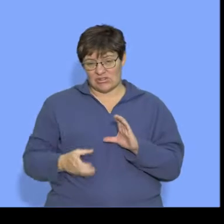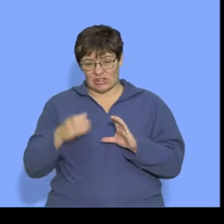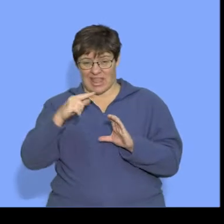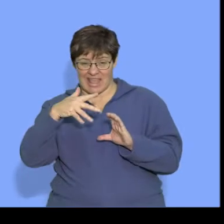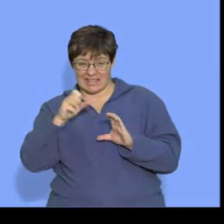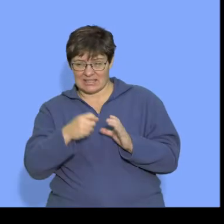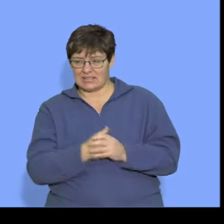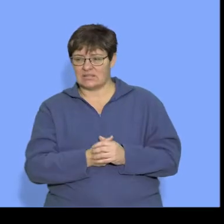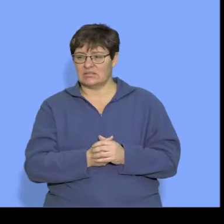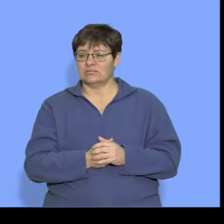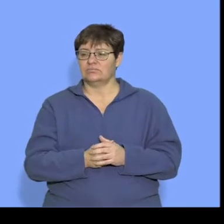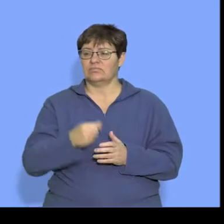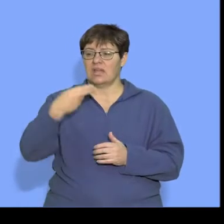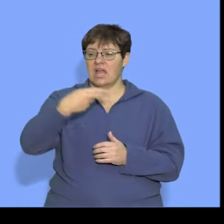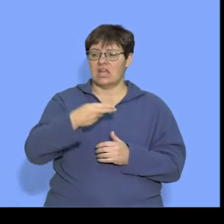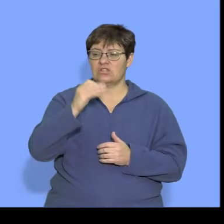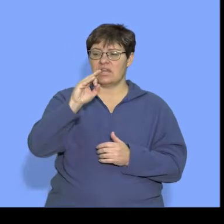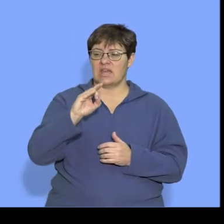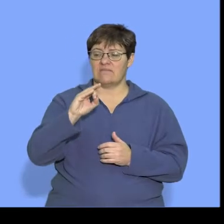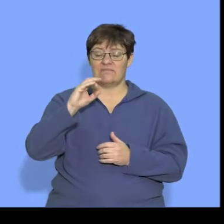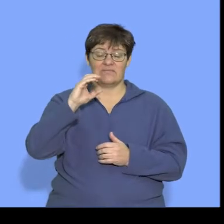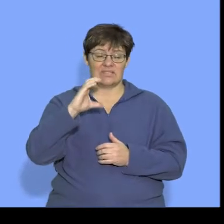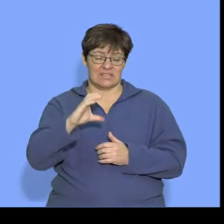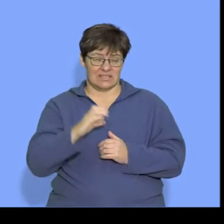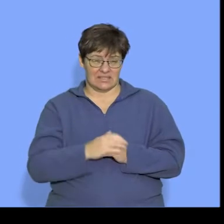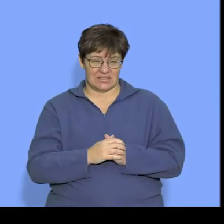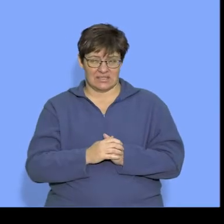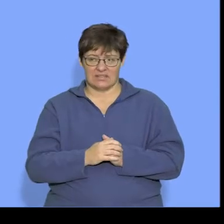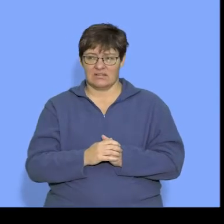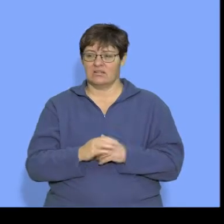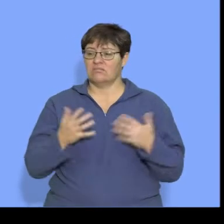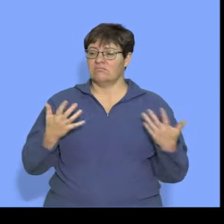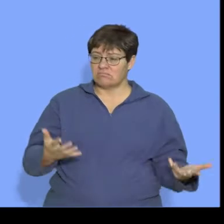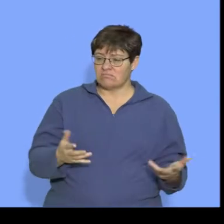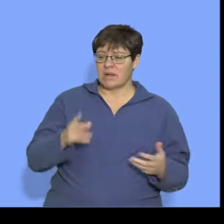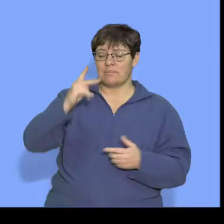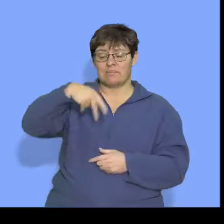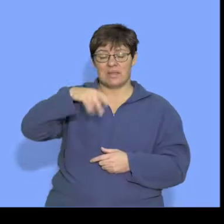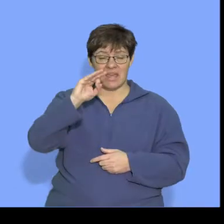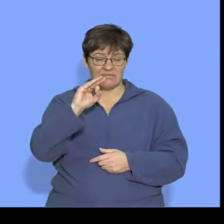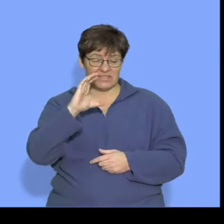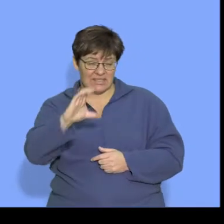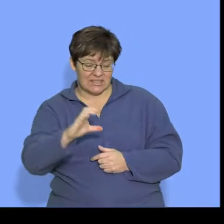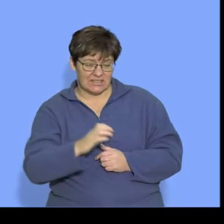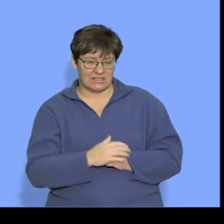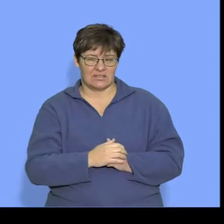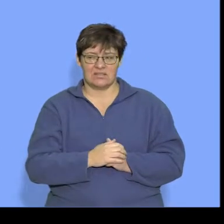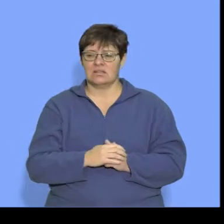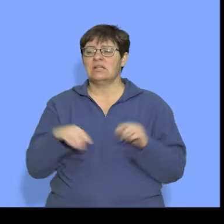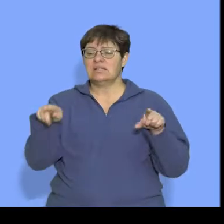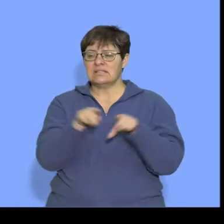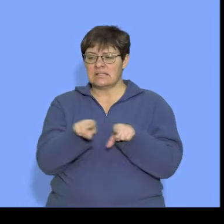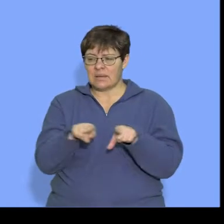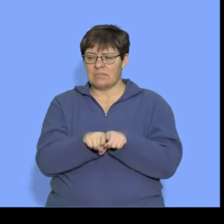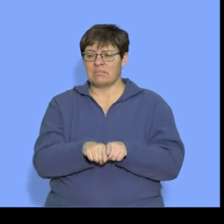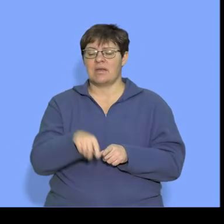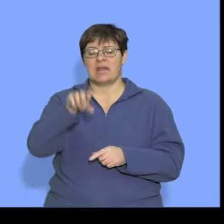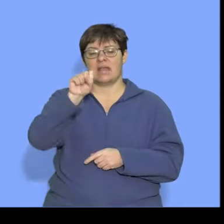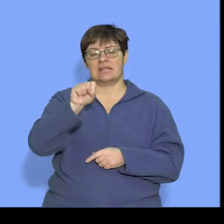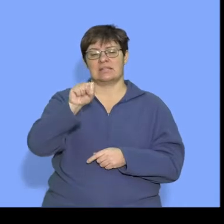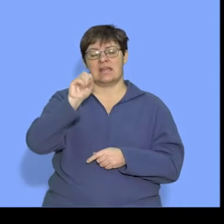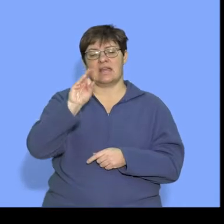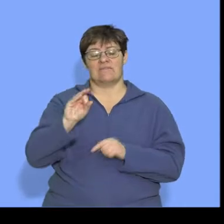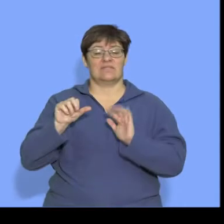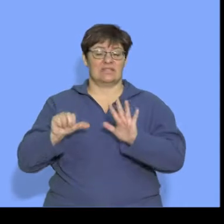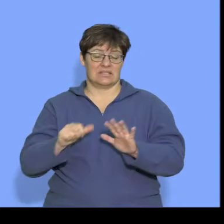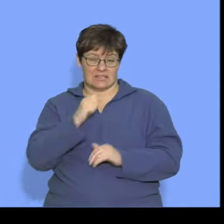Hydrofluorocarbons, your HFCs, your perfluorocarbons, your PFCs, as well as your sulfur